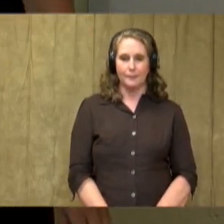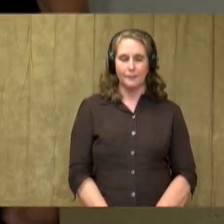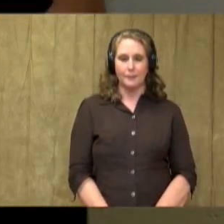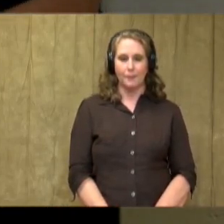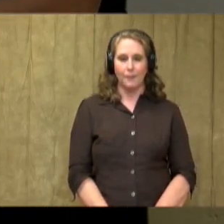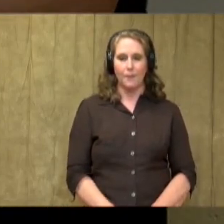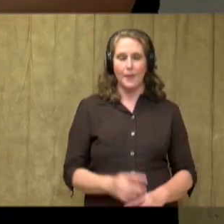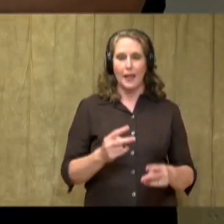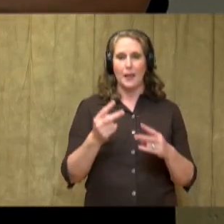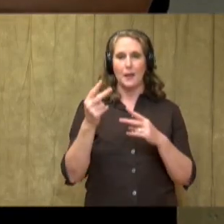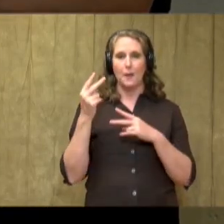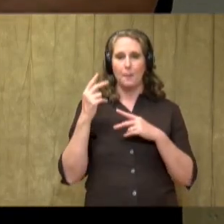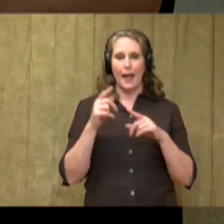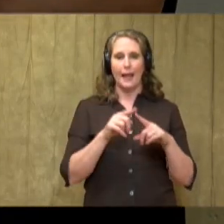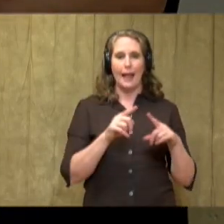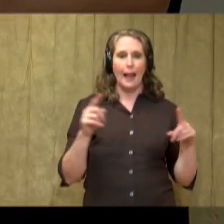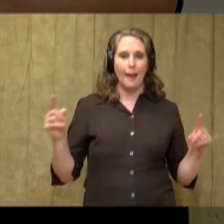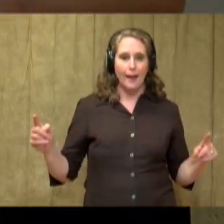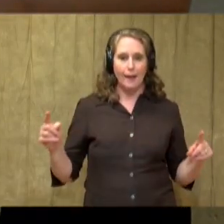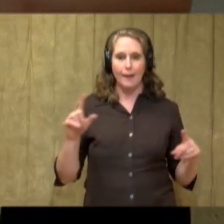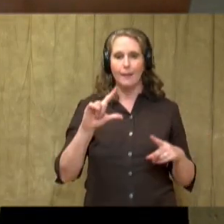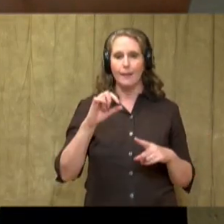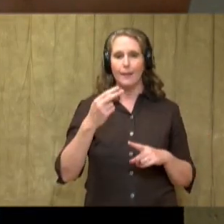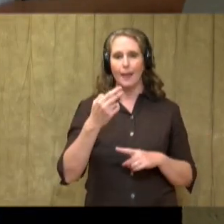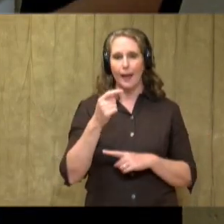Looking back at length again,